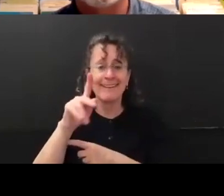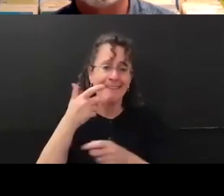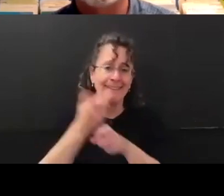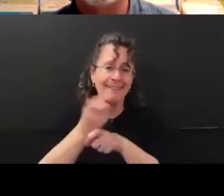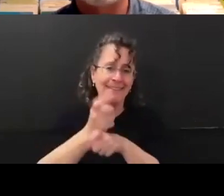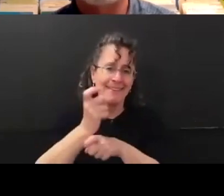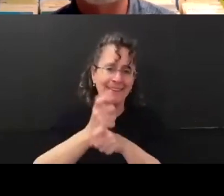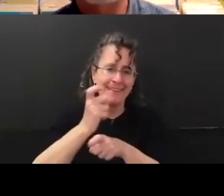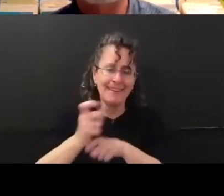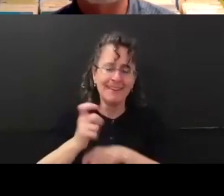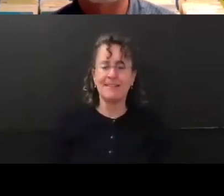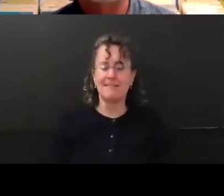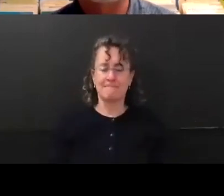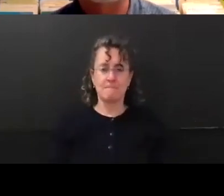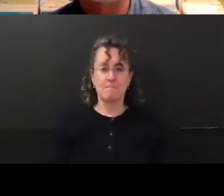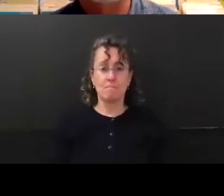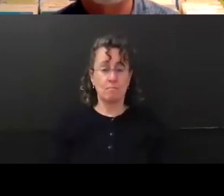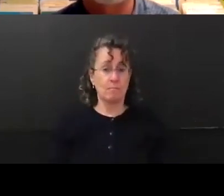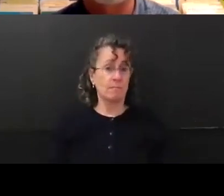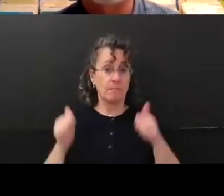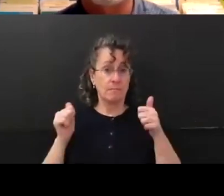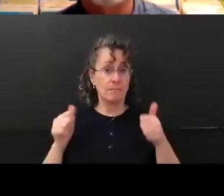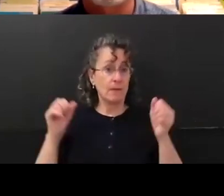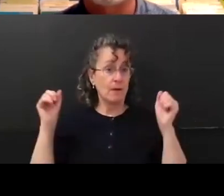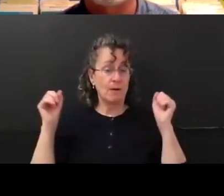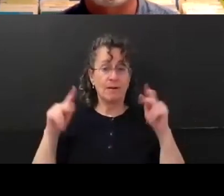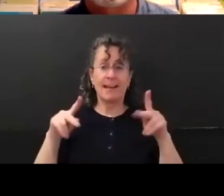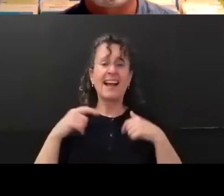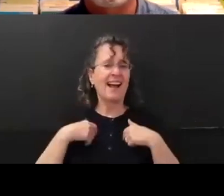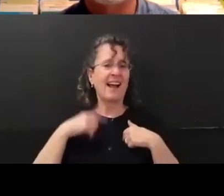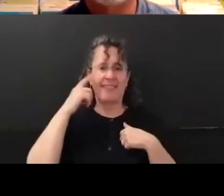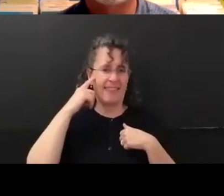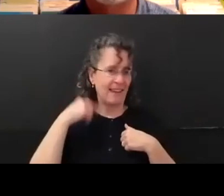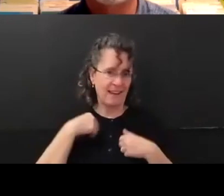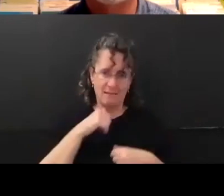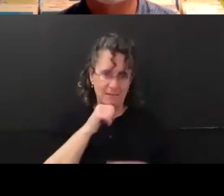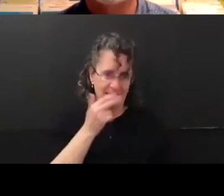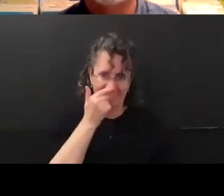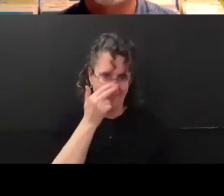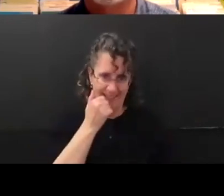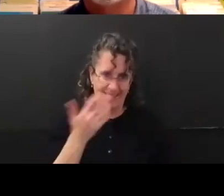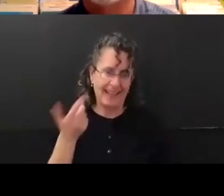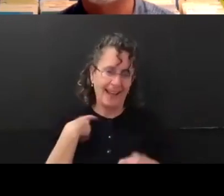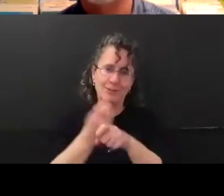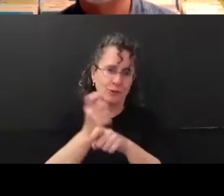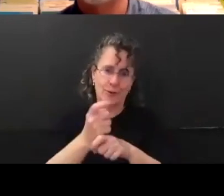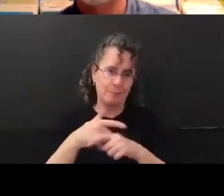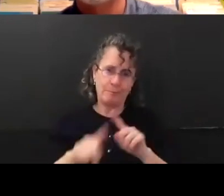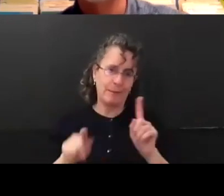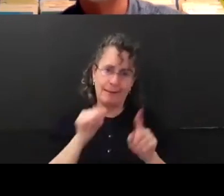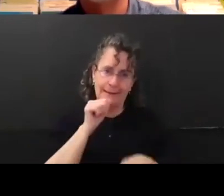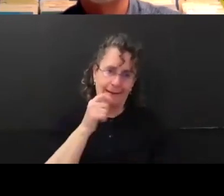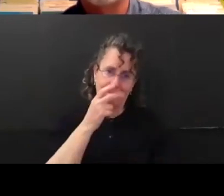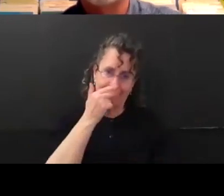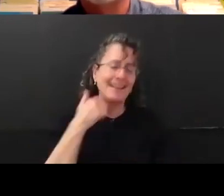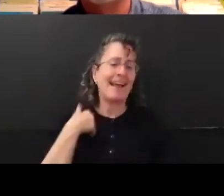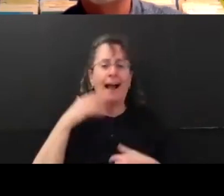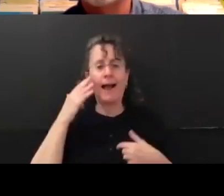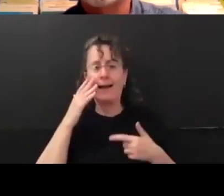All right, everybody. Clearly, I'll keep the jokes to myself. Not, but you know me.